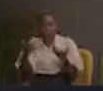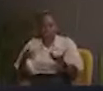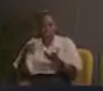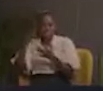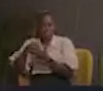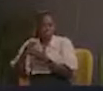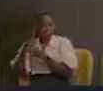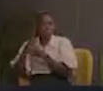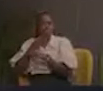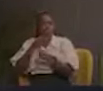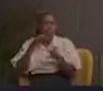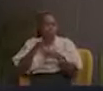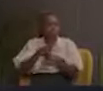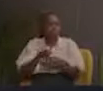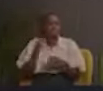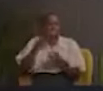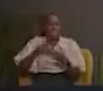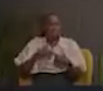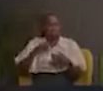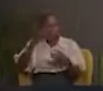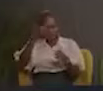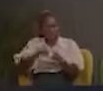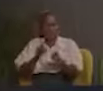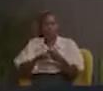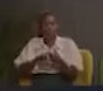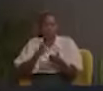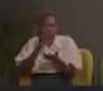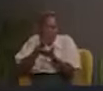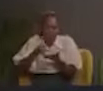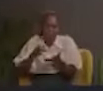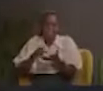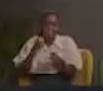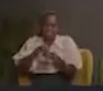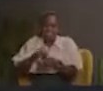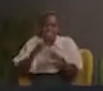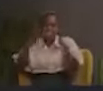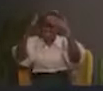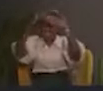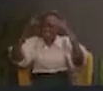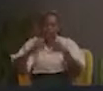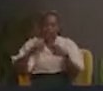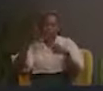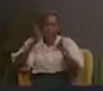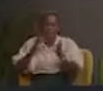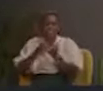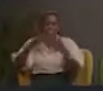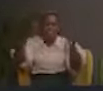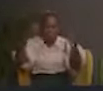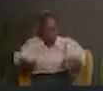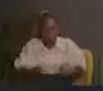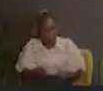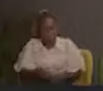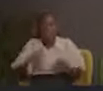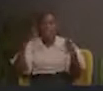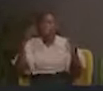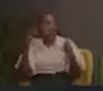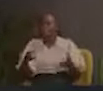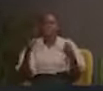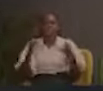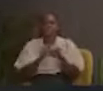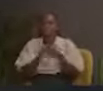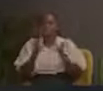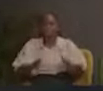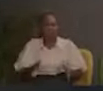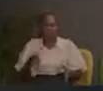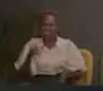to agree to participate with heaven to make that manifest. There are many believers, with all due respect, claiming